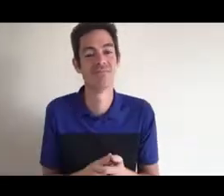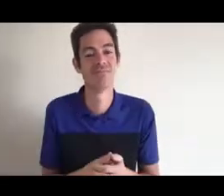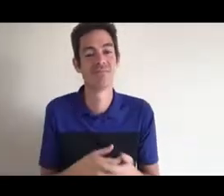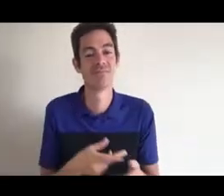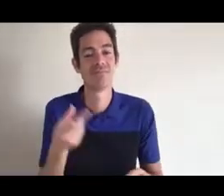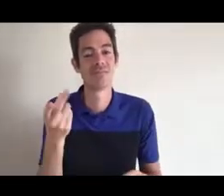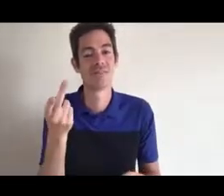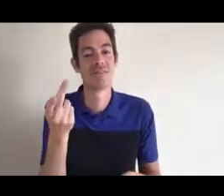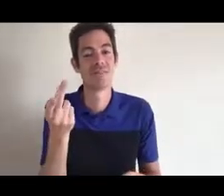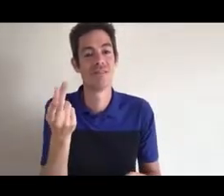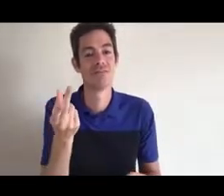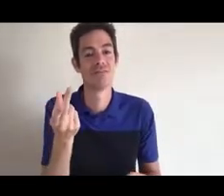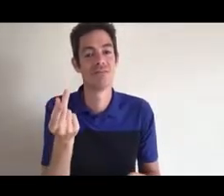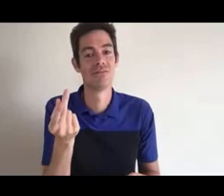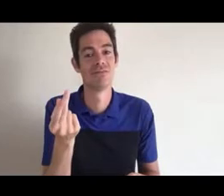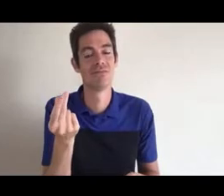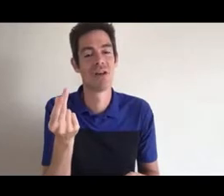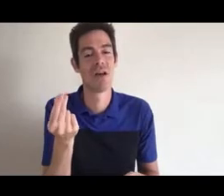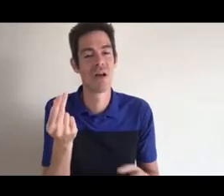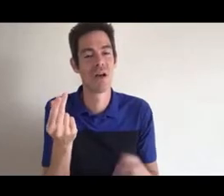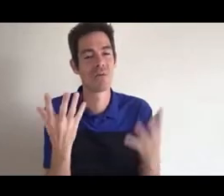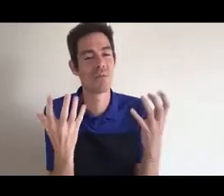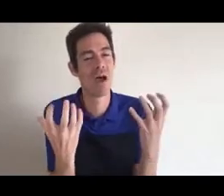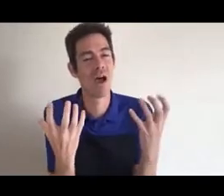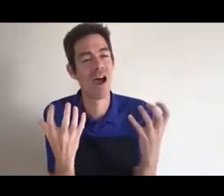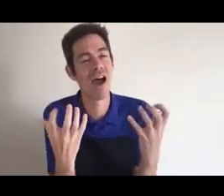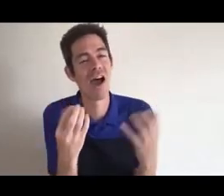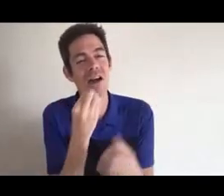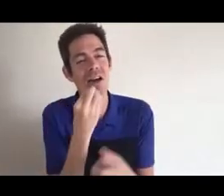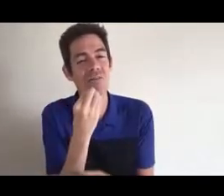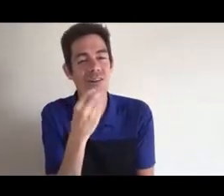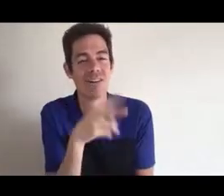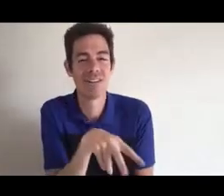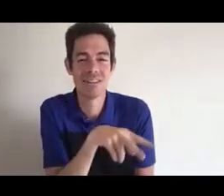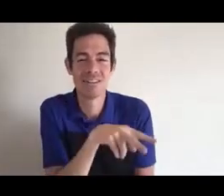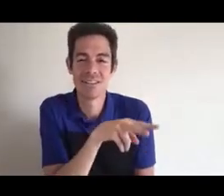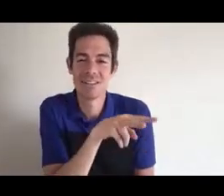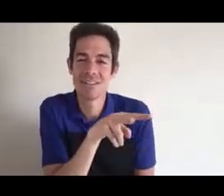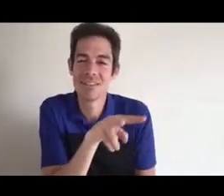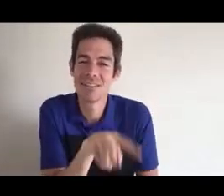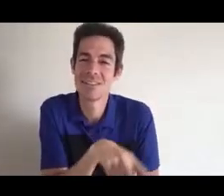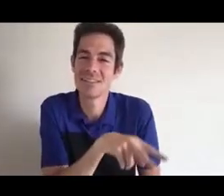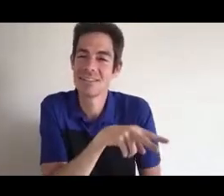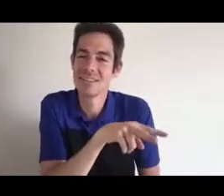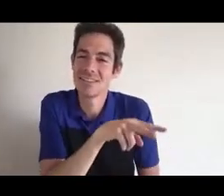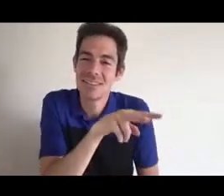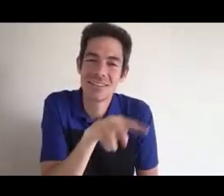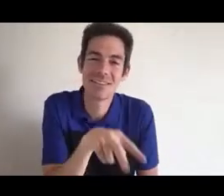So here's some examples. The dog wants food.